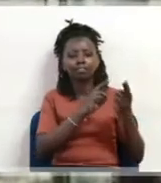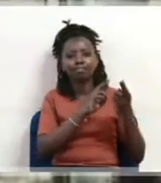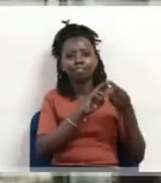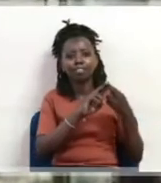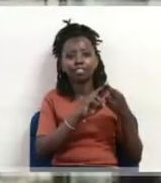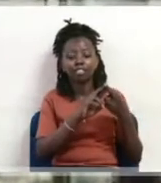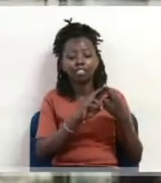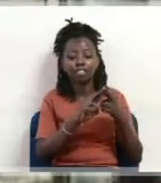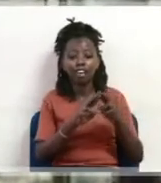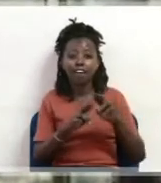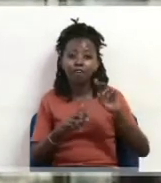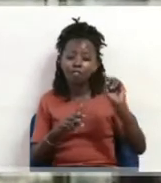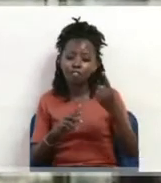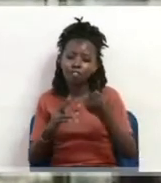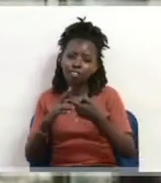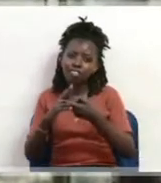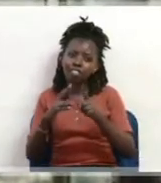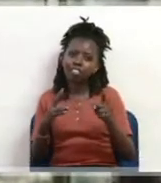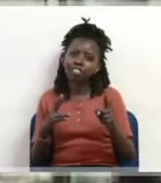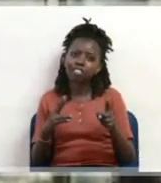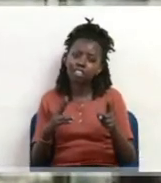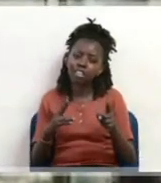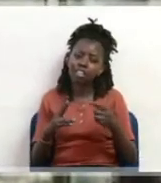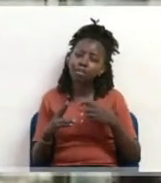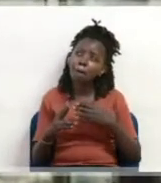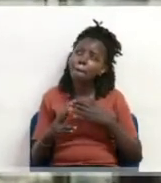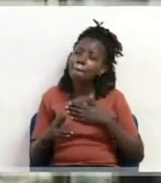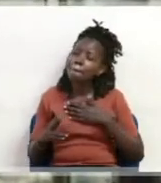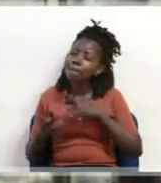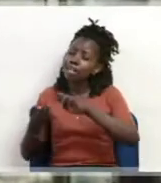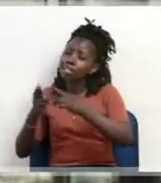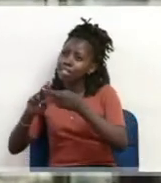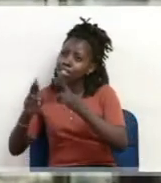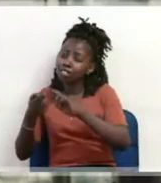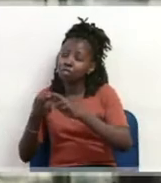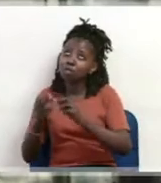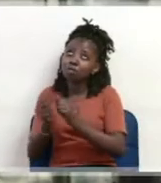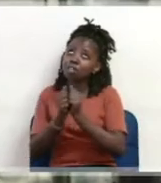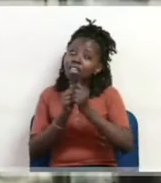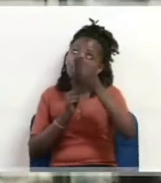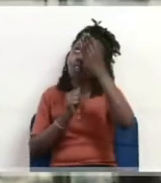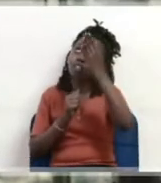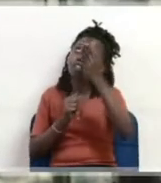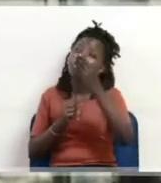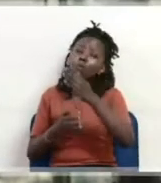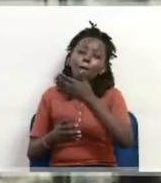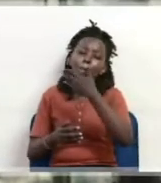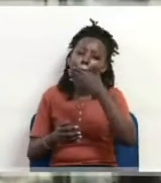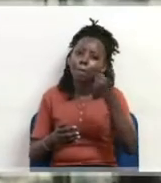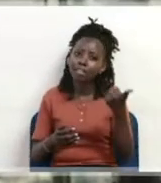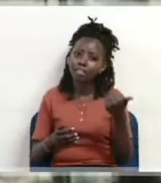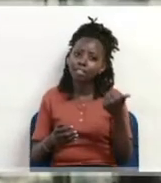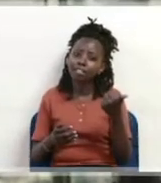where you are telling God, my relationship with you is better first than in my religious